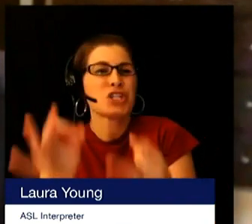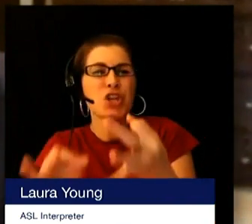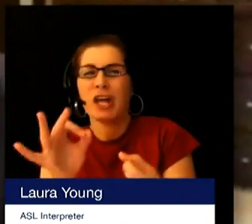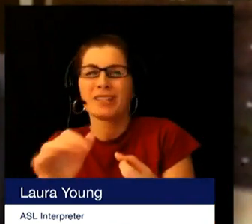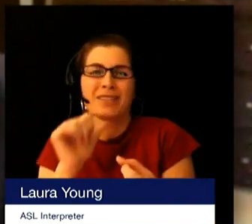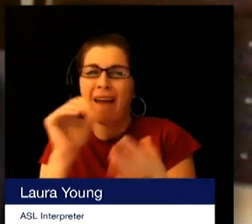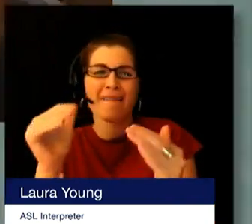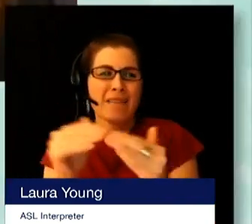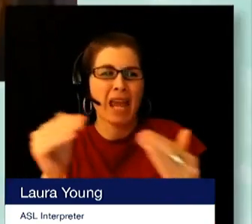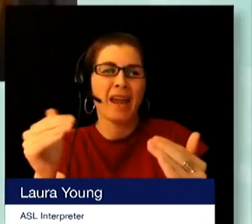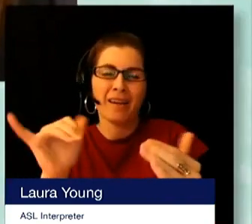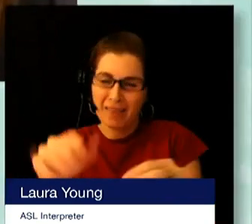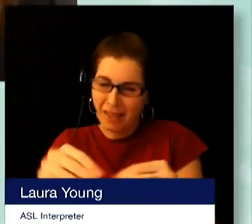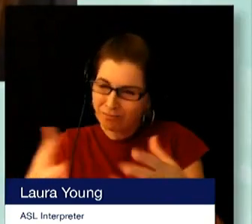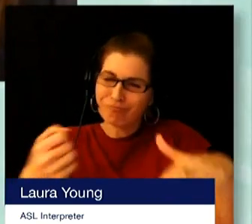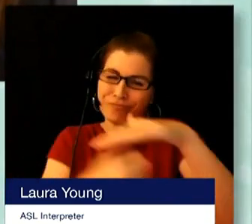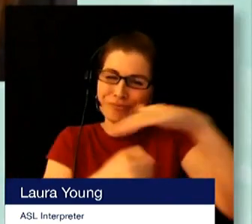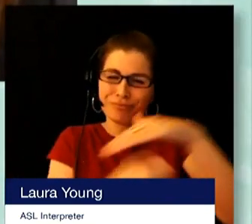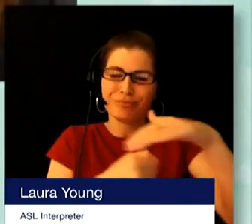response.